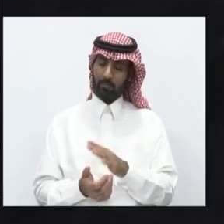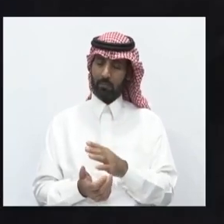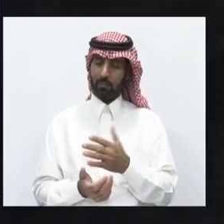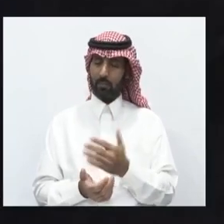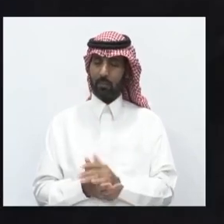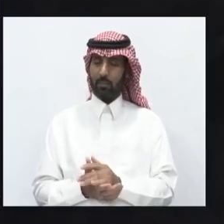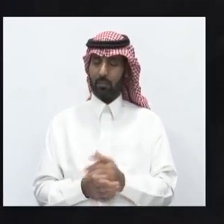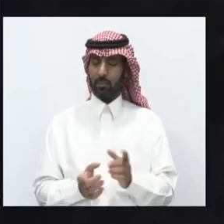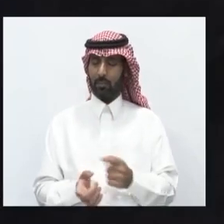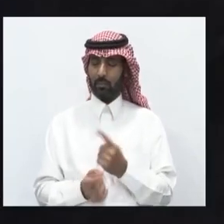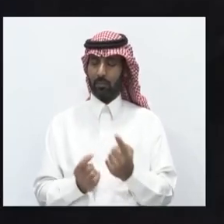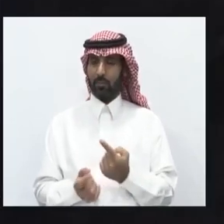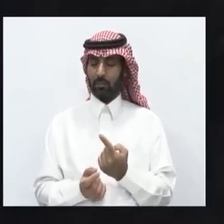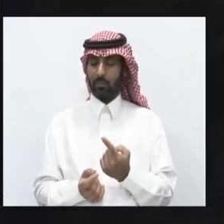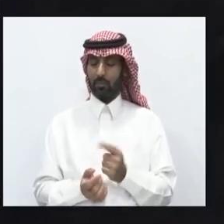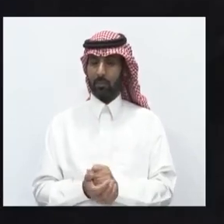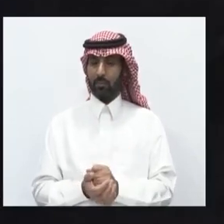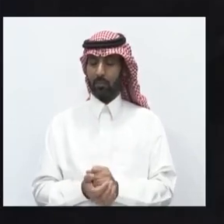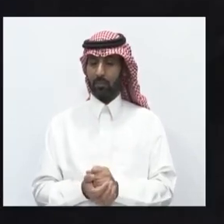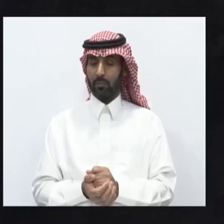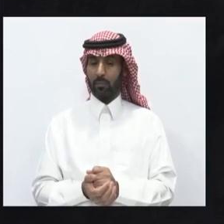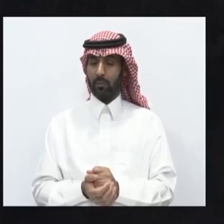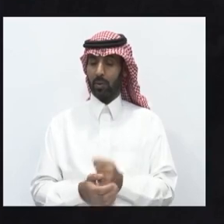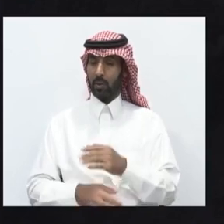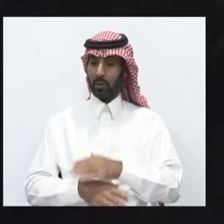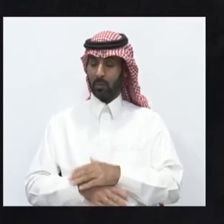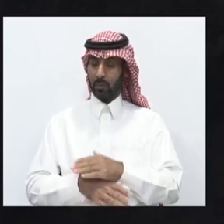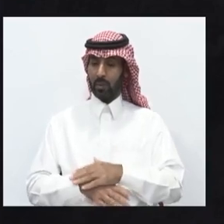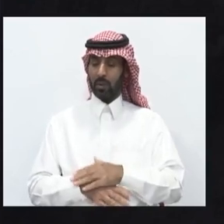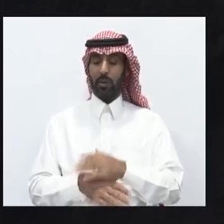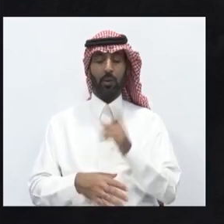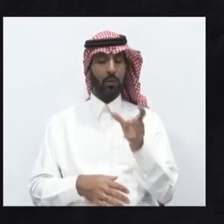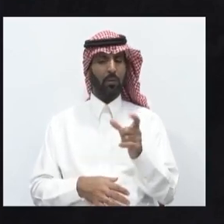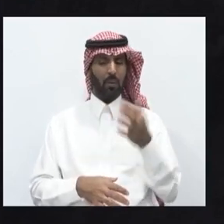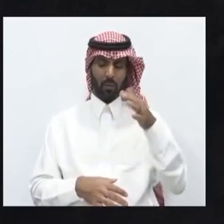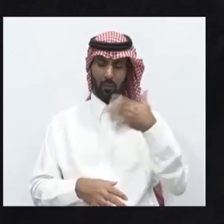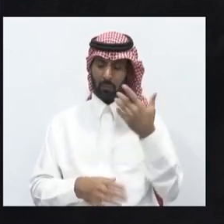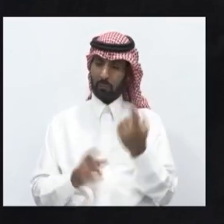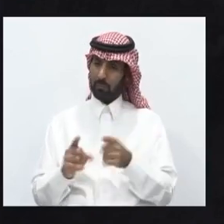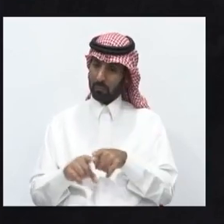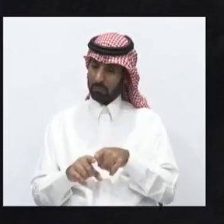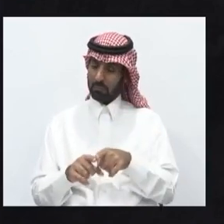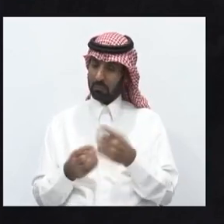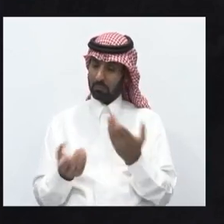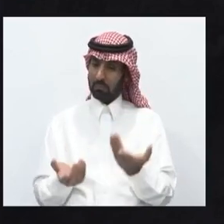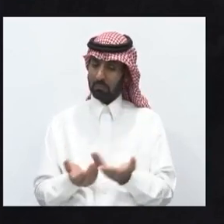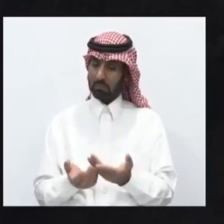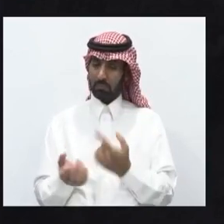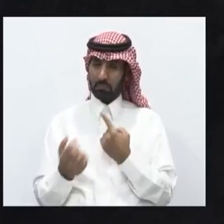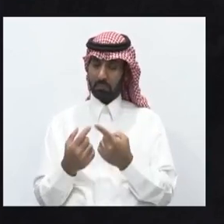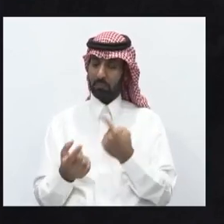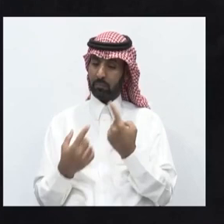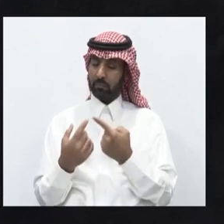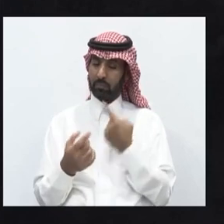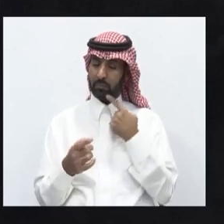informal expressions? Are they used in a polite manner, formal, or are they informal? The way the language you can